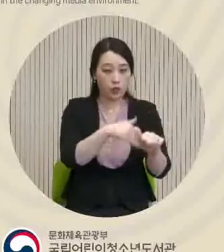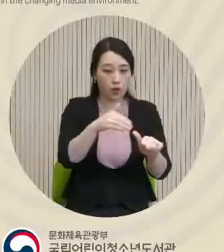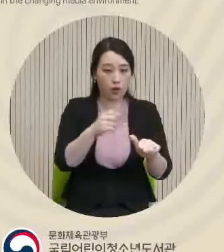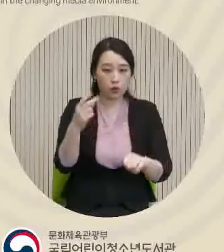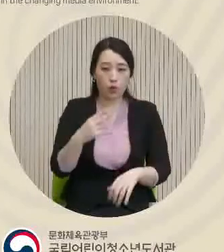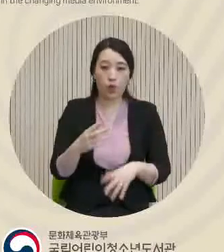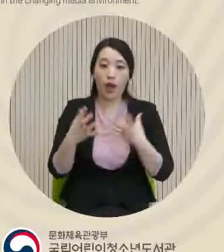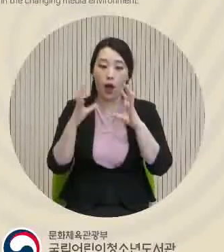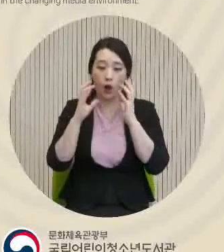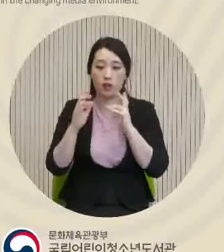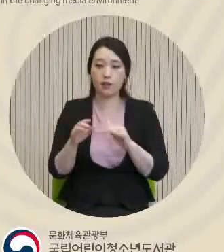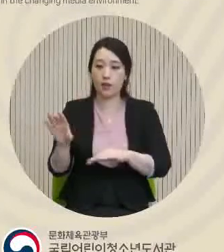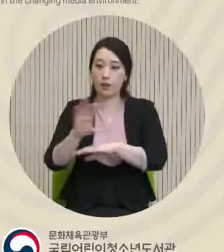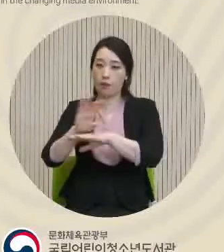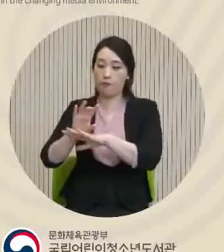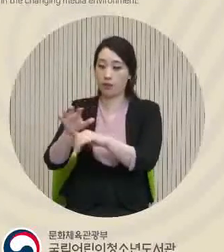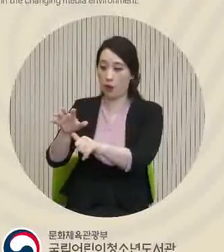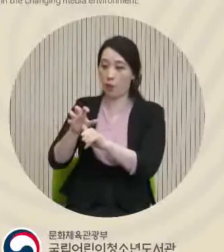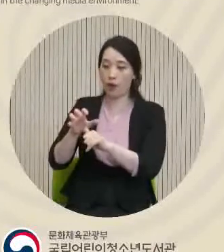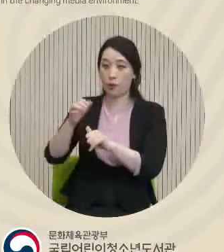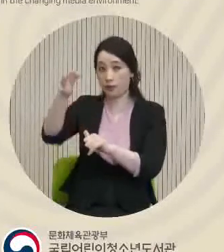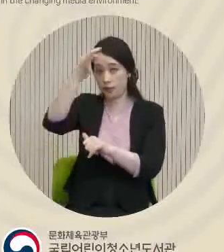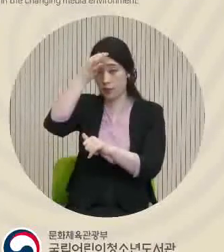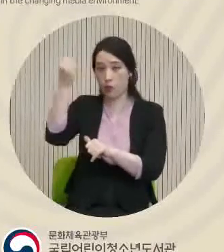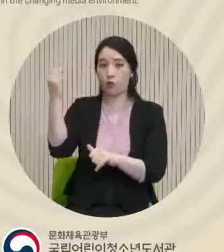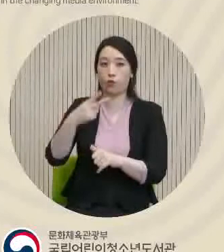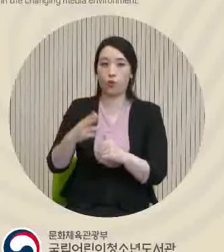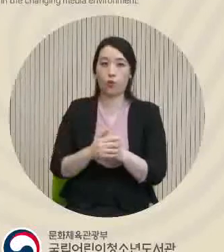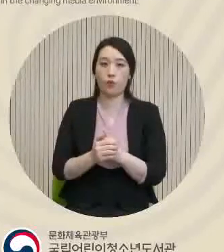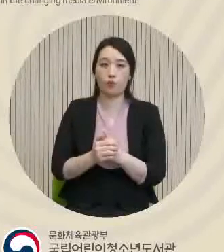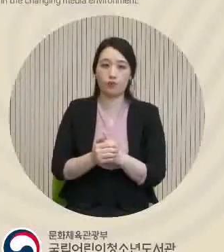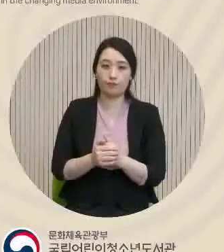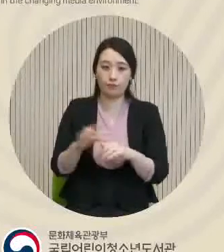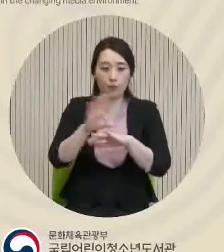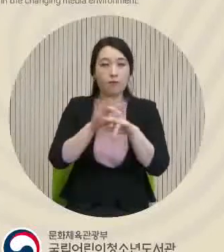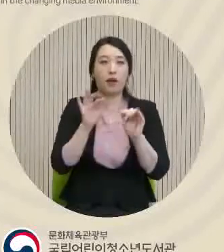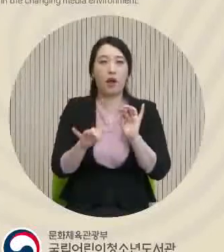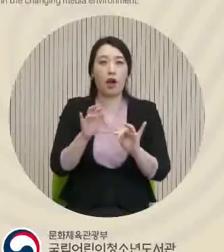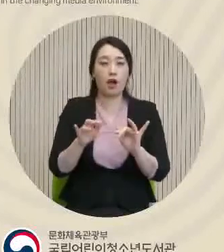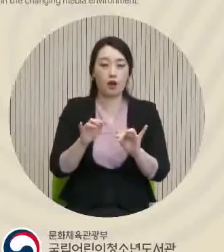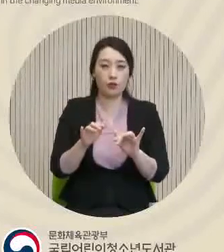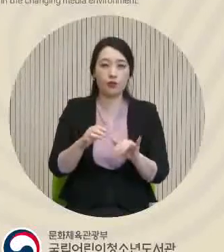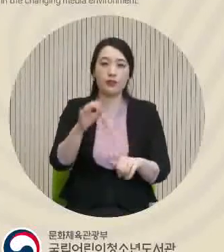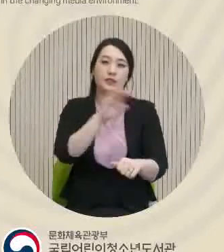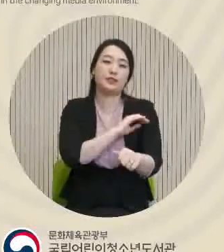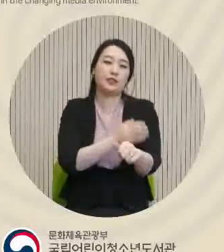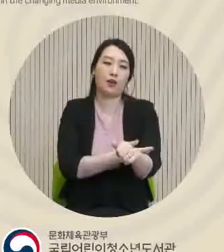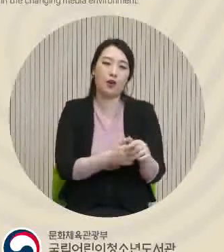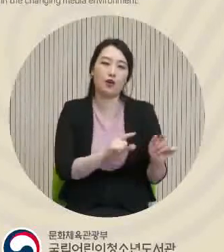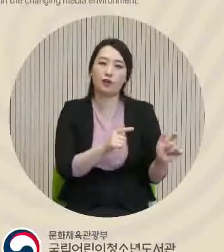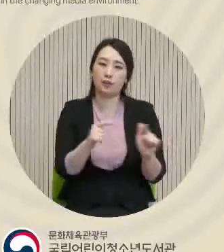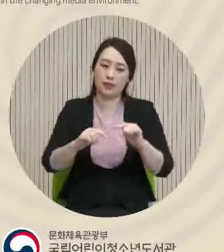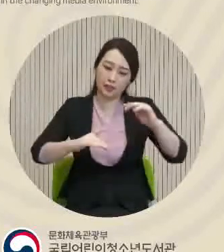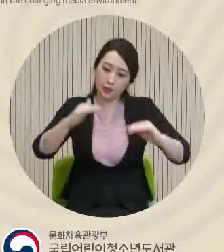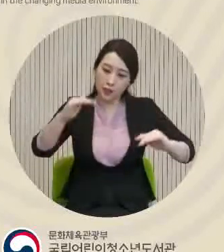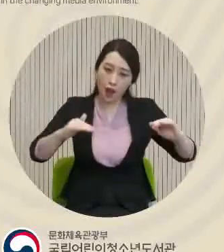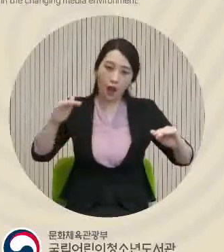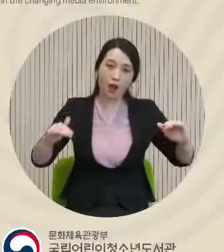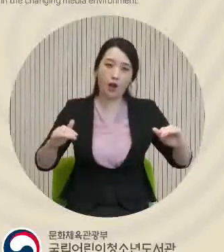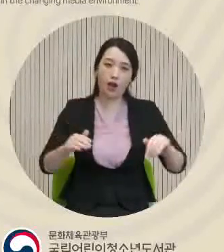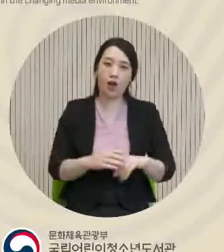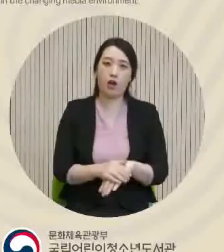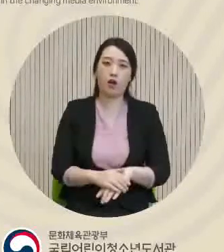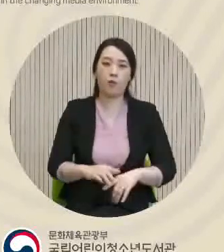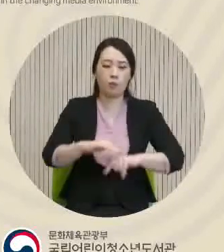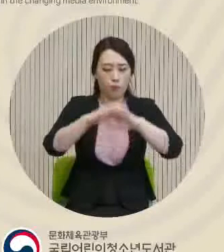the digital device possession or the typing skills or the software utilization skills are contributing to